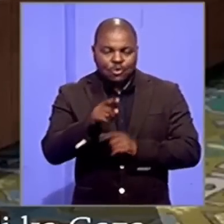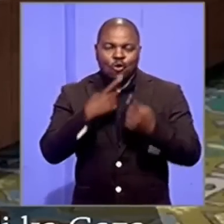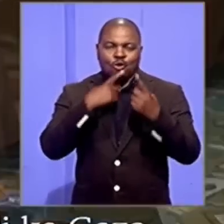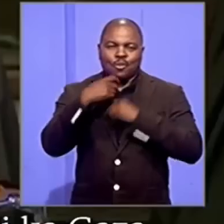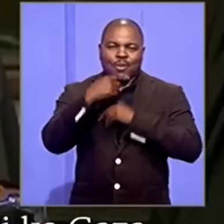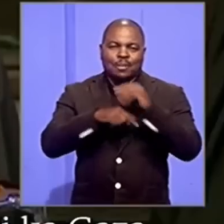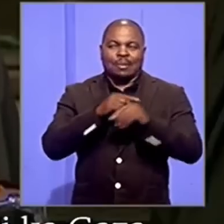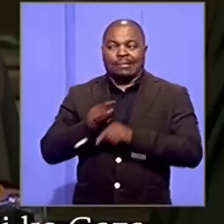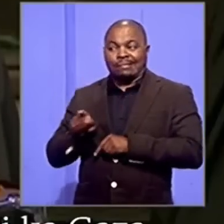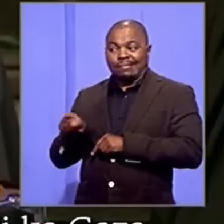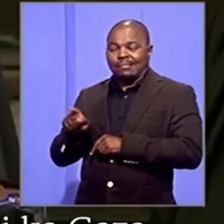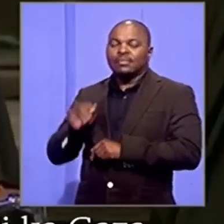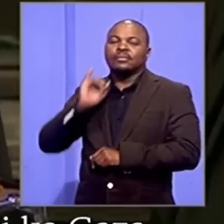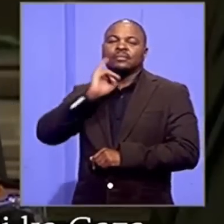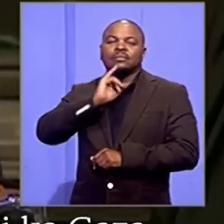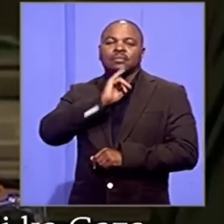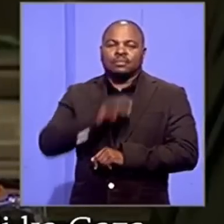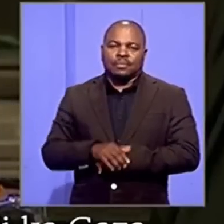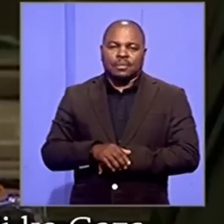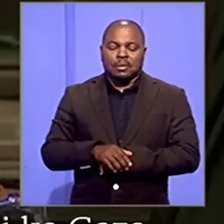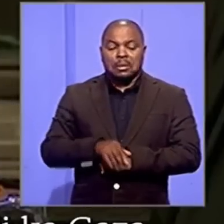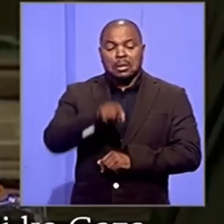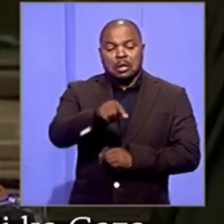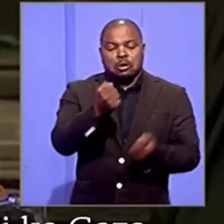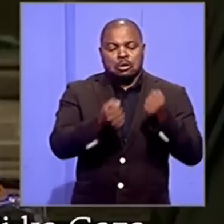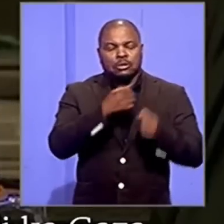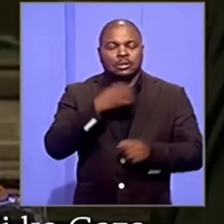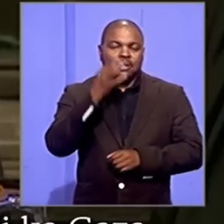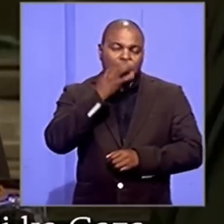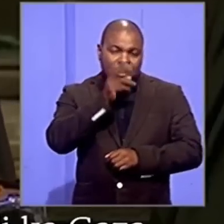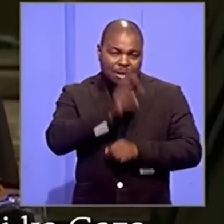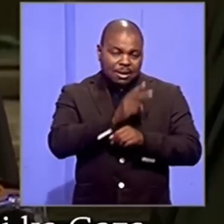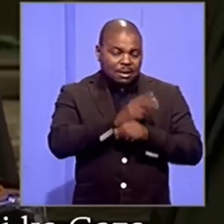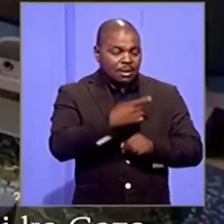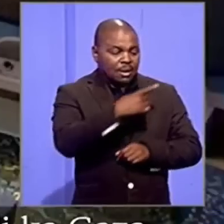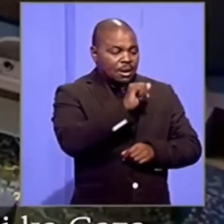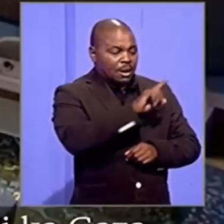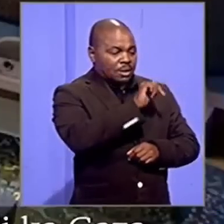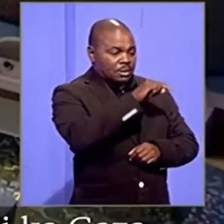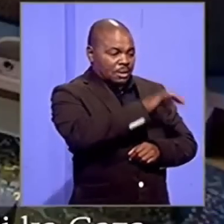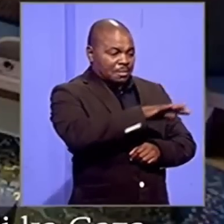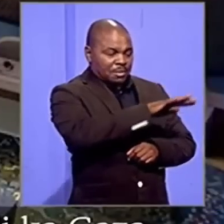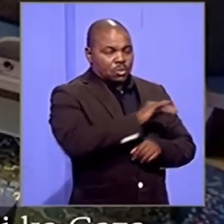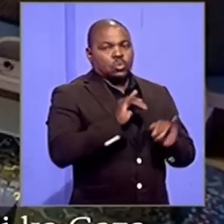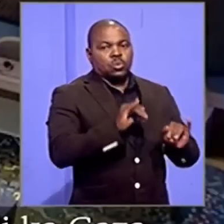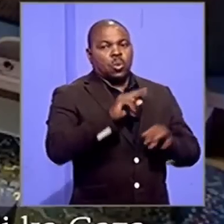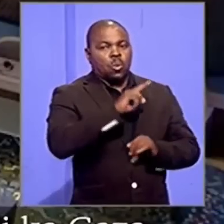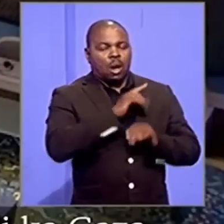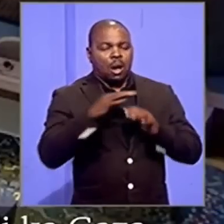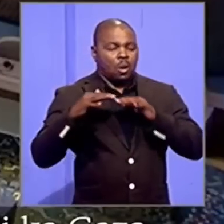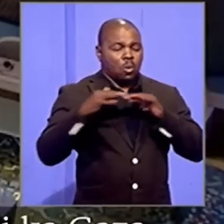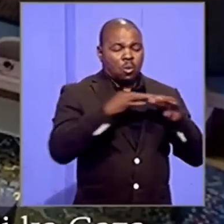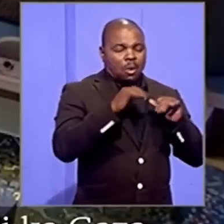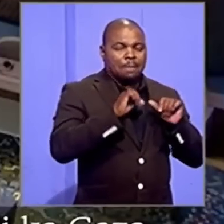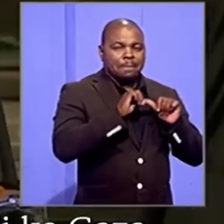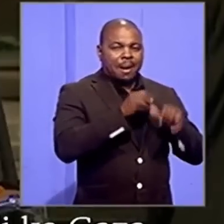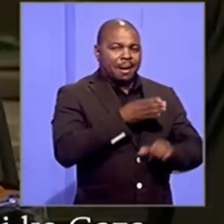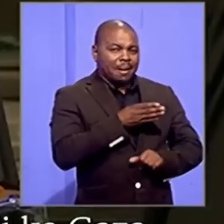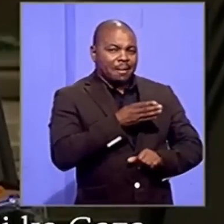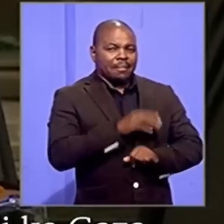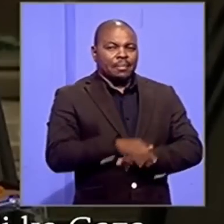Israele. Kgorotsheko e hlathile gape gore seemo ka Gaza ga se diše diwela ka ge dikgohlano di sa tšwela pele. The